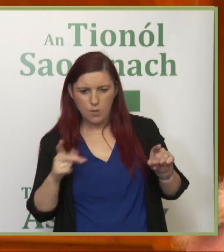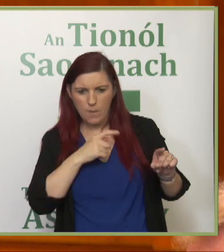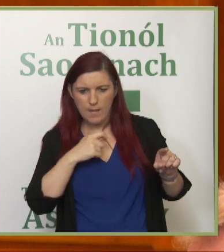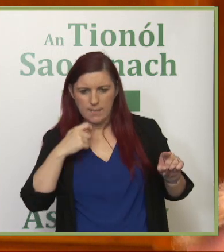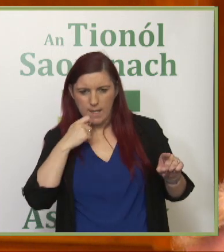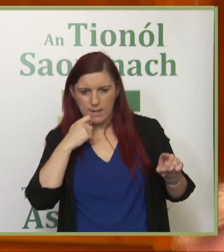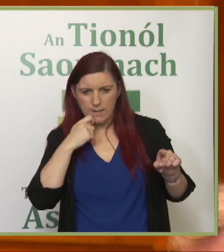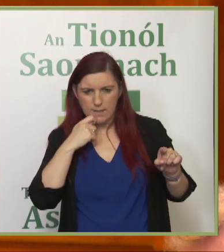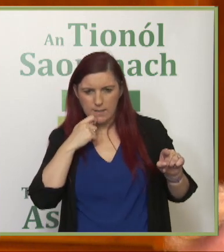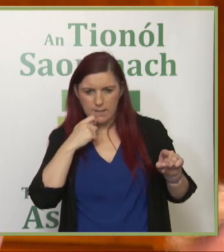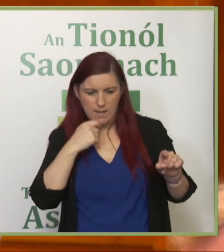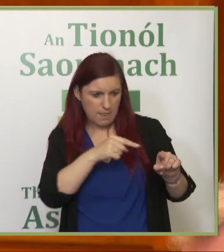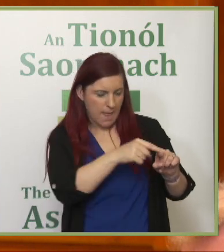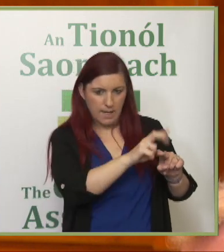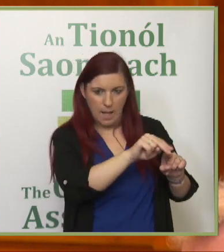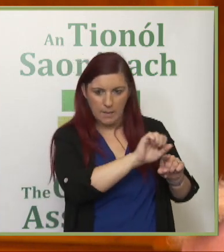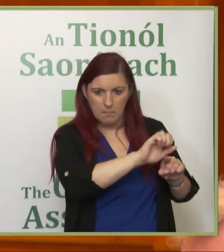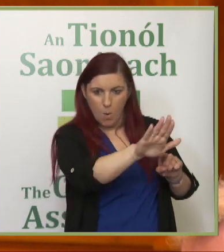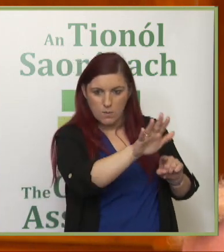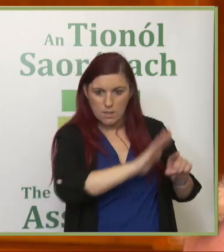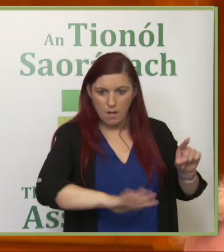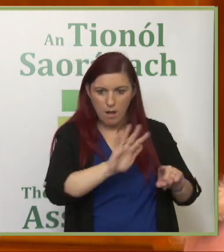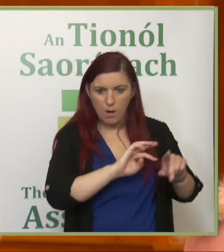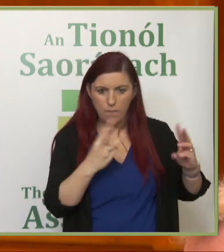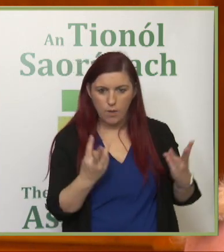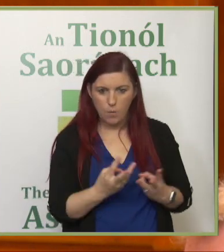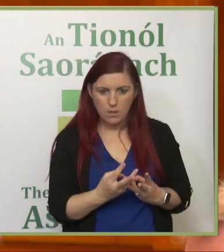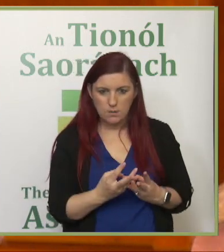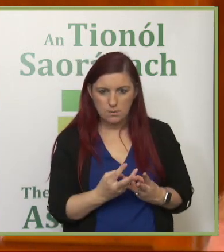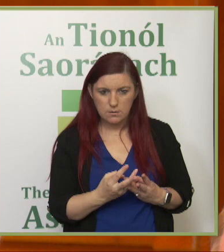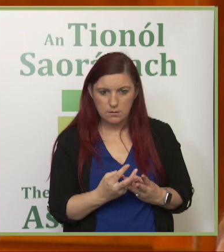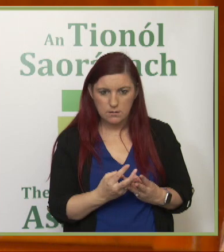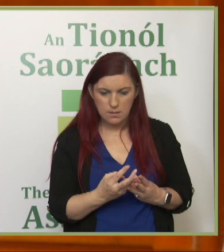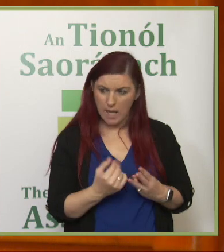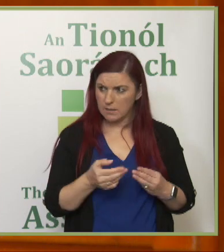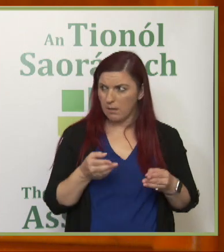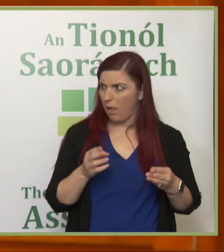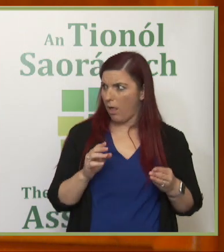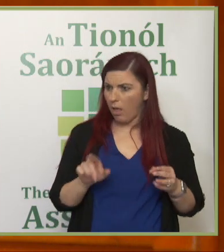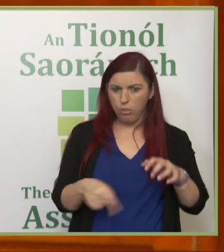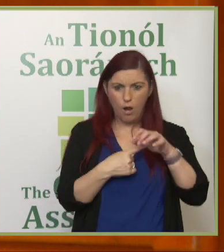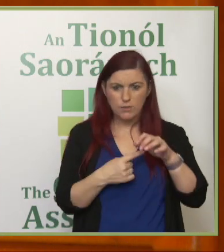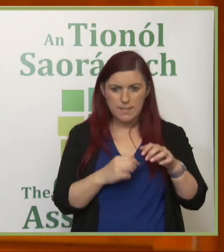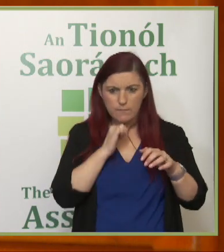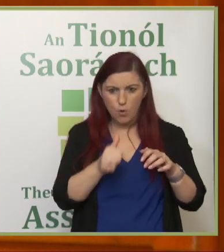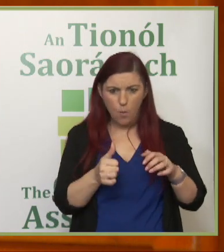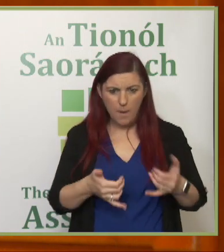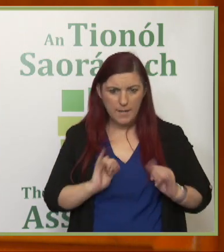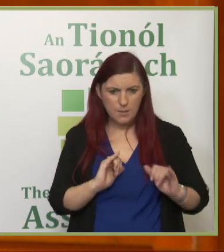to post it around the world. The authorities will have no ability to stop that.